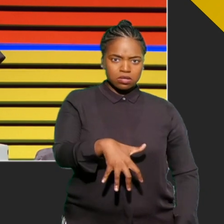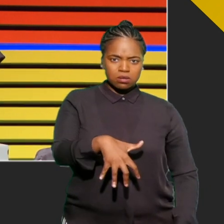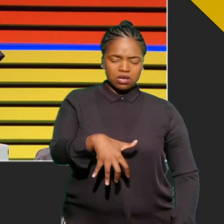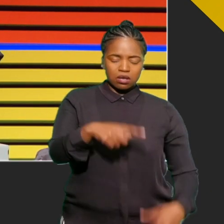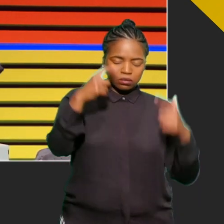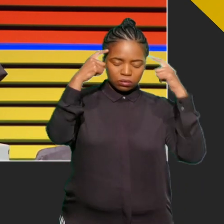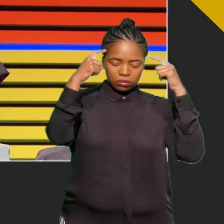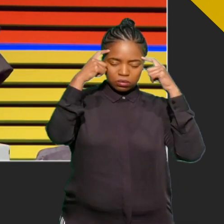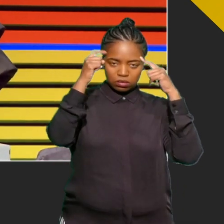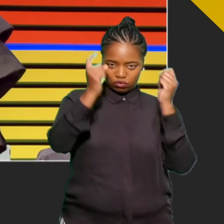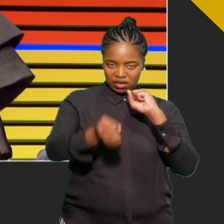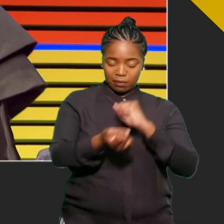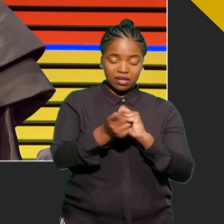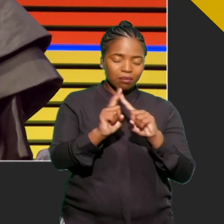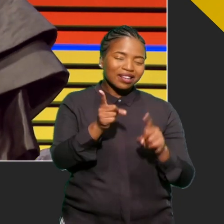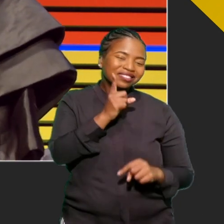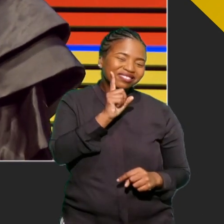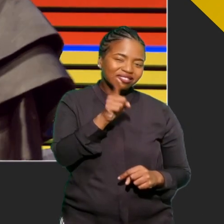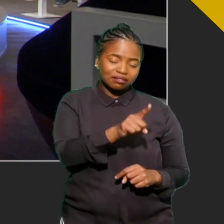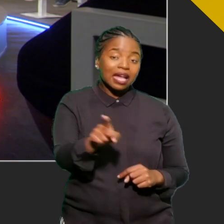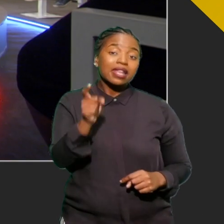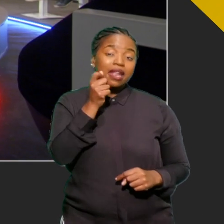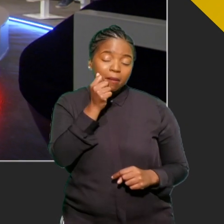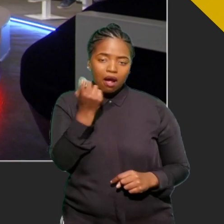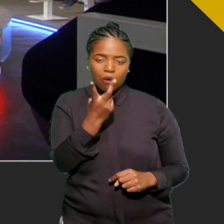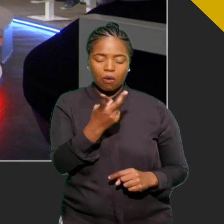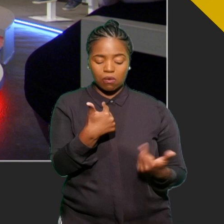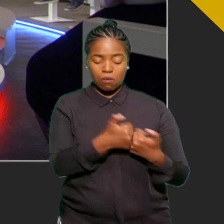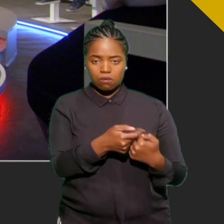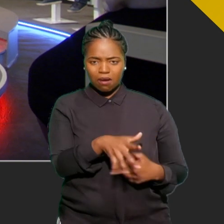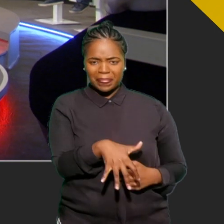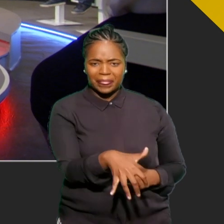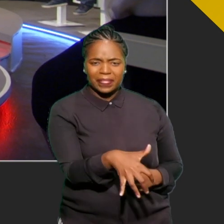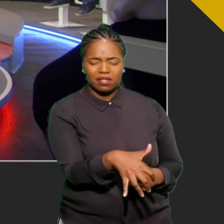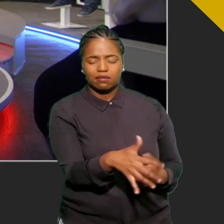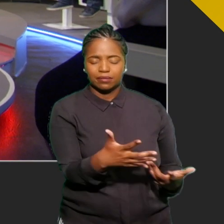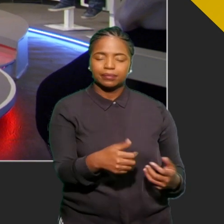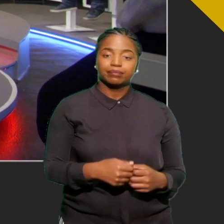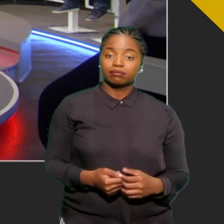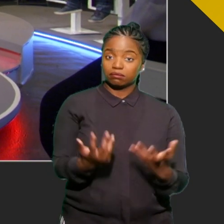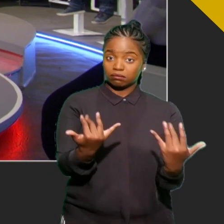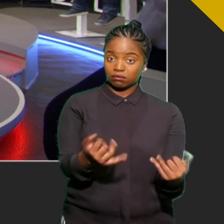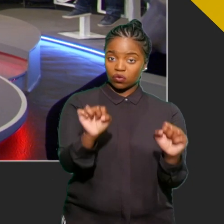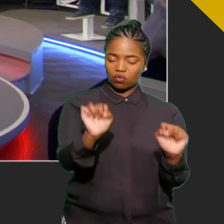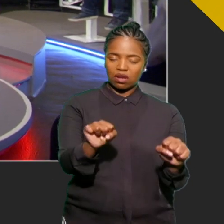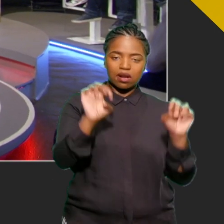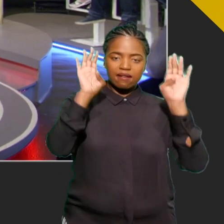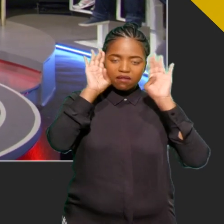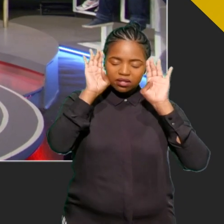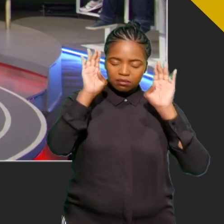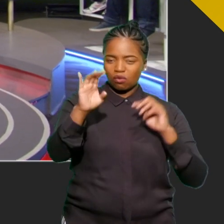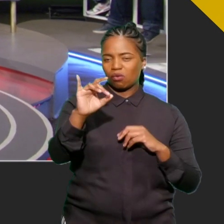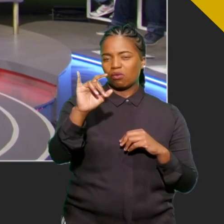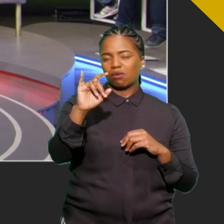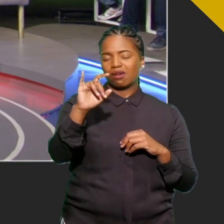a young girl, but also looking at a young man? Lala sikunika khona ke ithuba ukuthi na usebenzise social media yakho ukuthi hashtag Daily Thetha